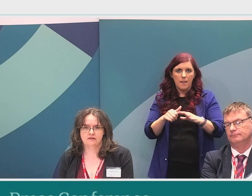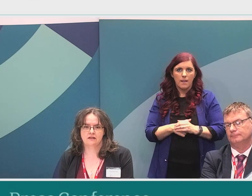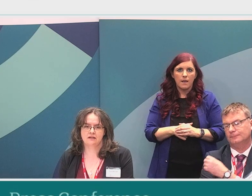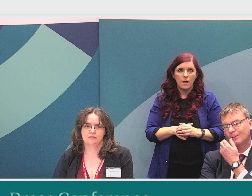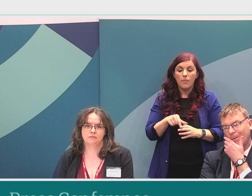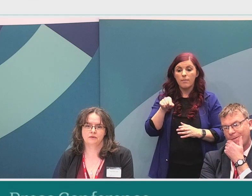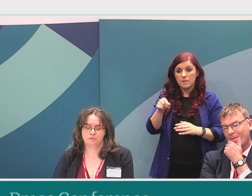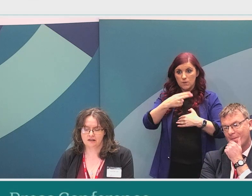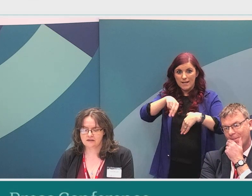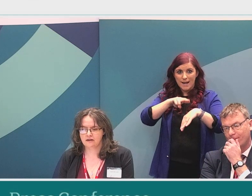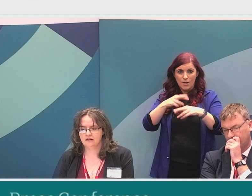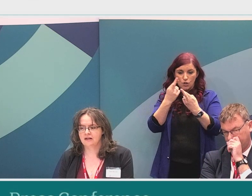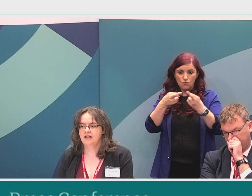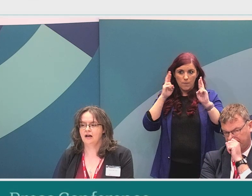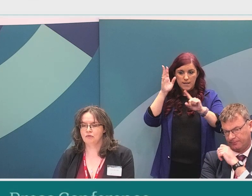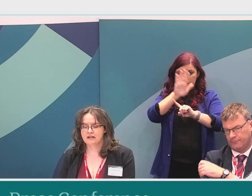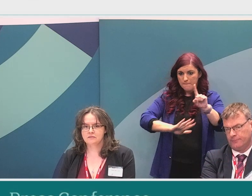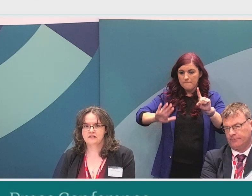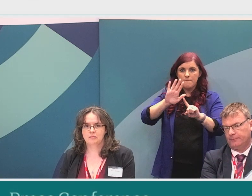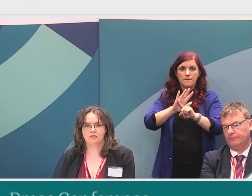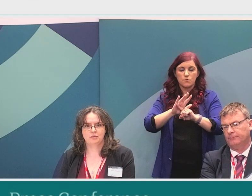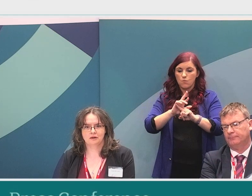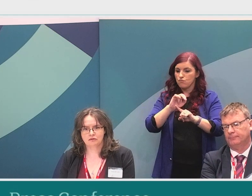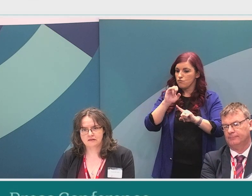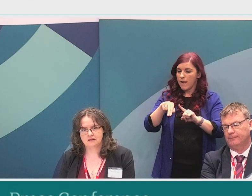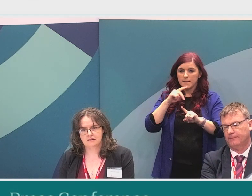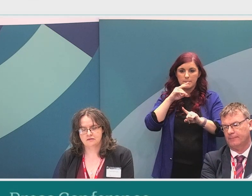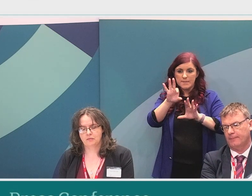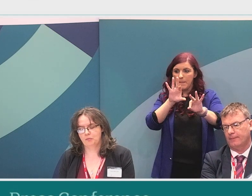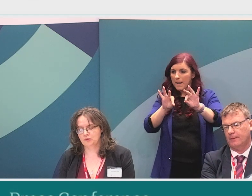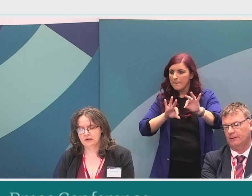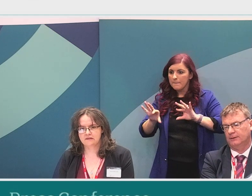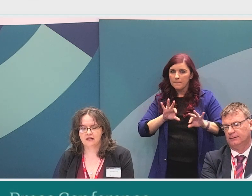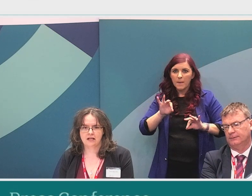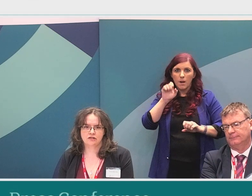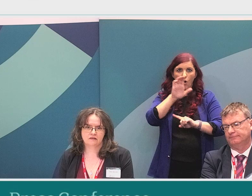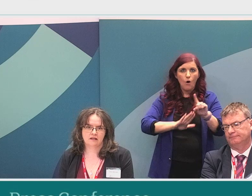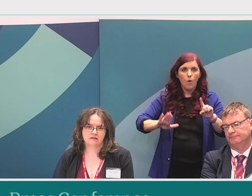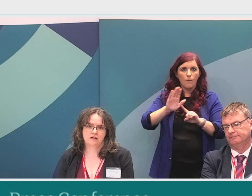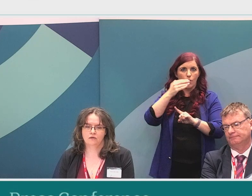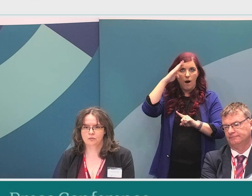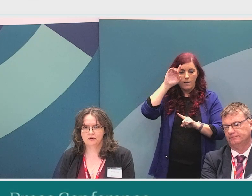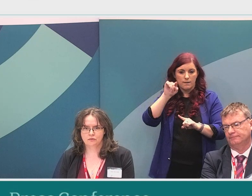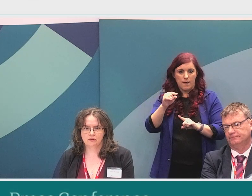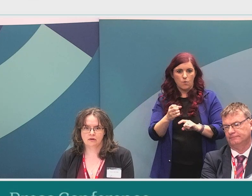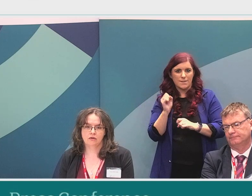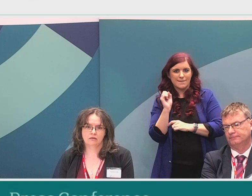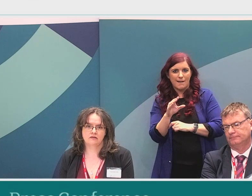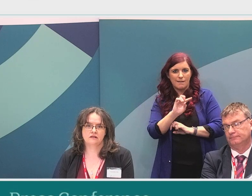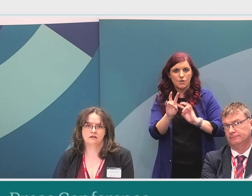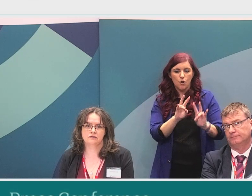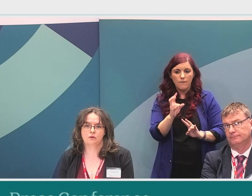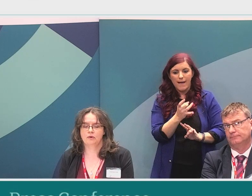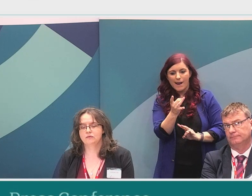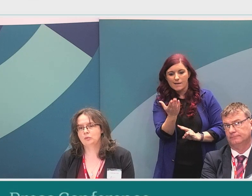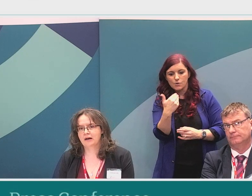this is based on a random sample of people across Ireland, both a mix of age and sex, of urban and rural, all across